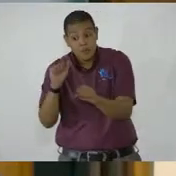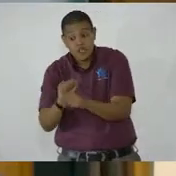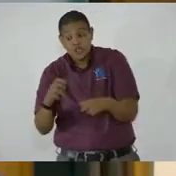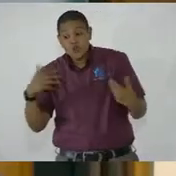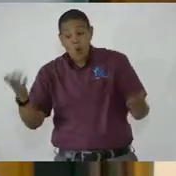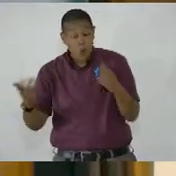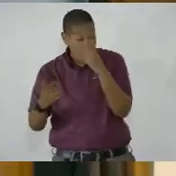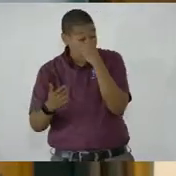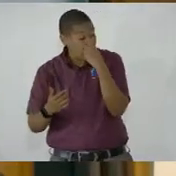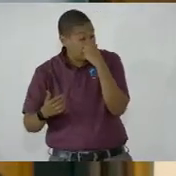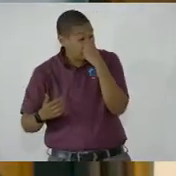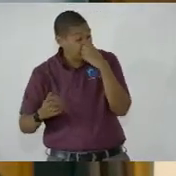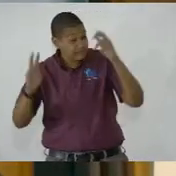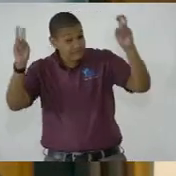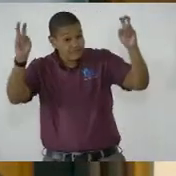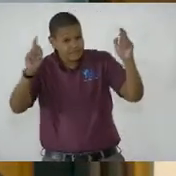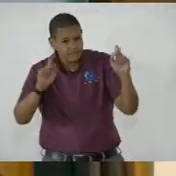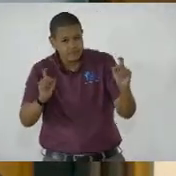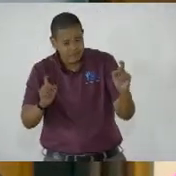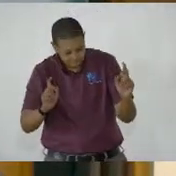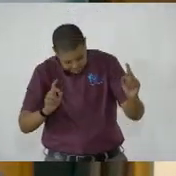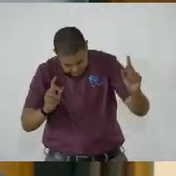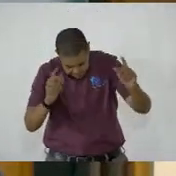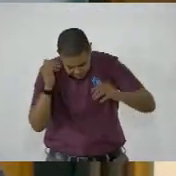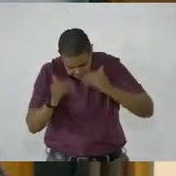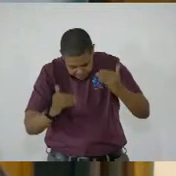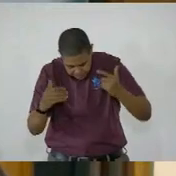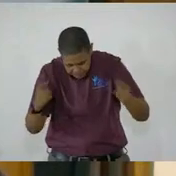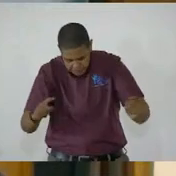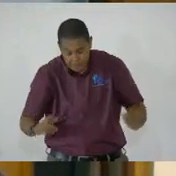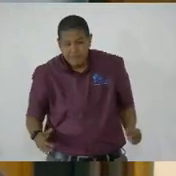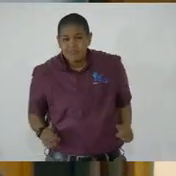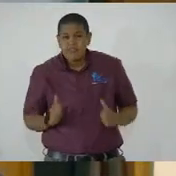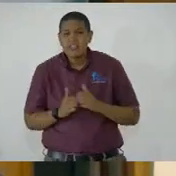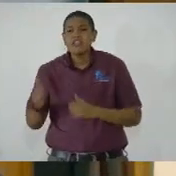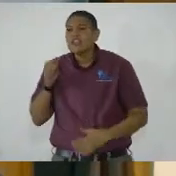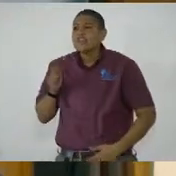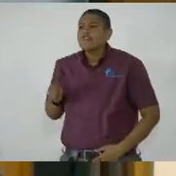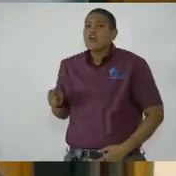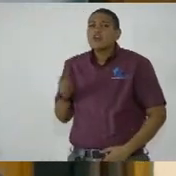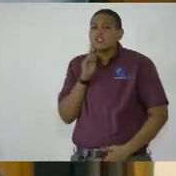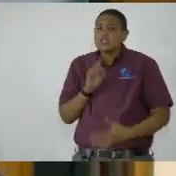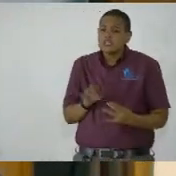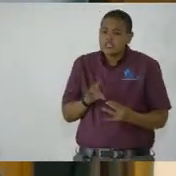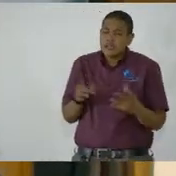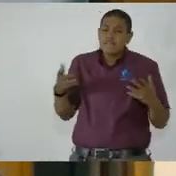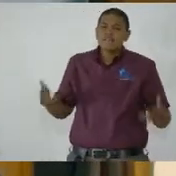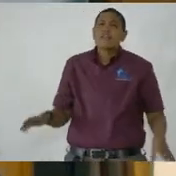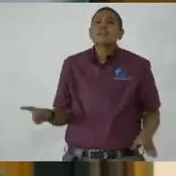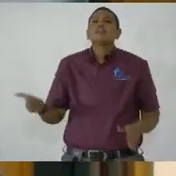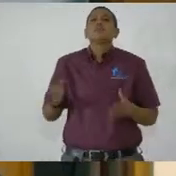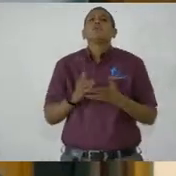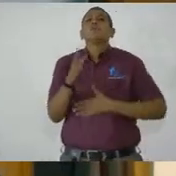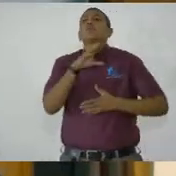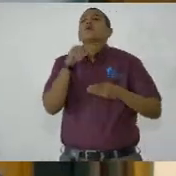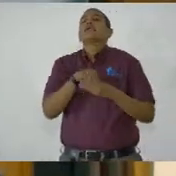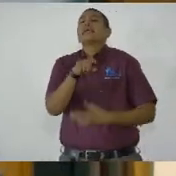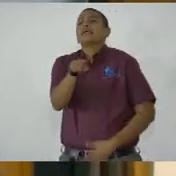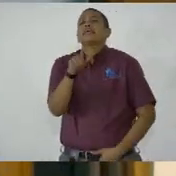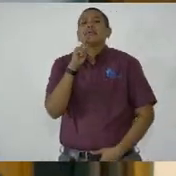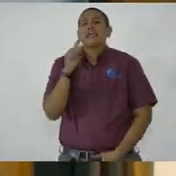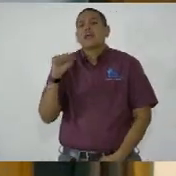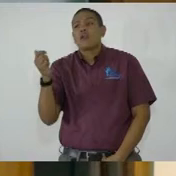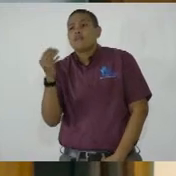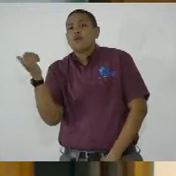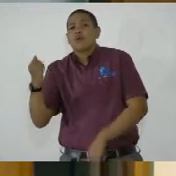that matters are dealt with expeditiously. The Chief Justice hopes that within a matter of another couple